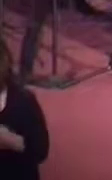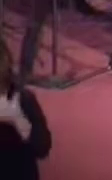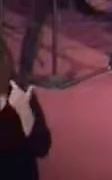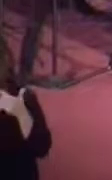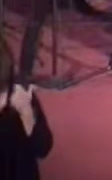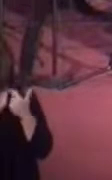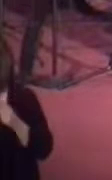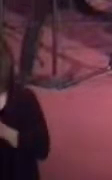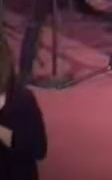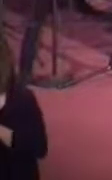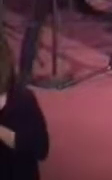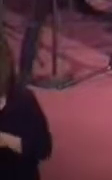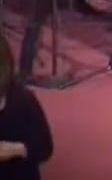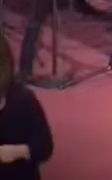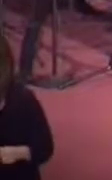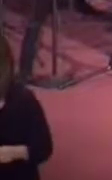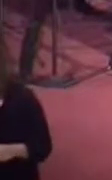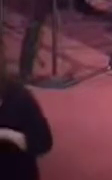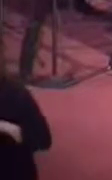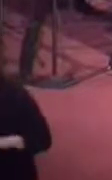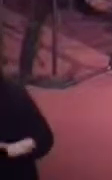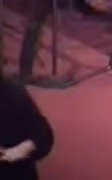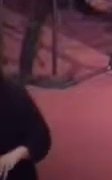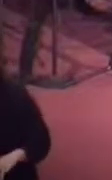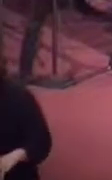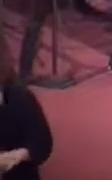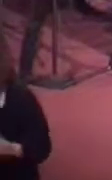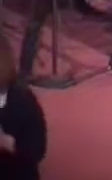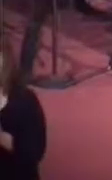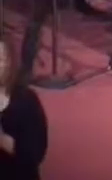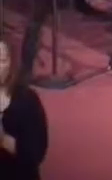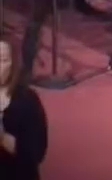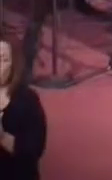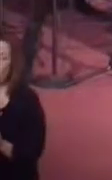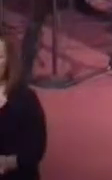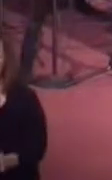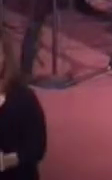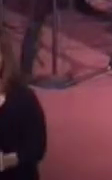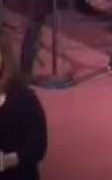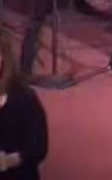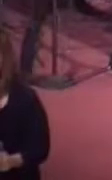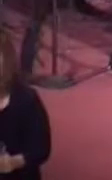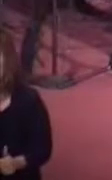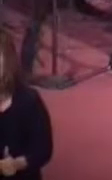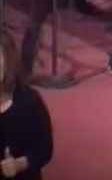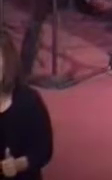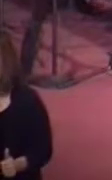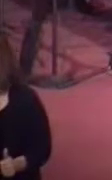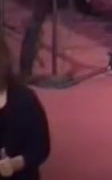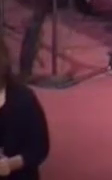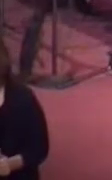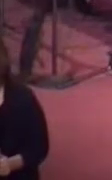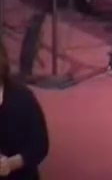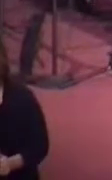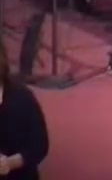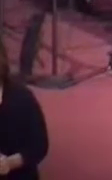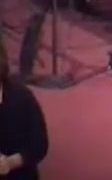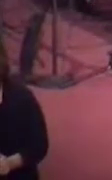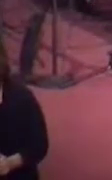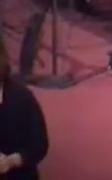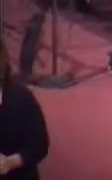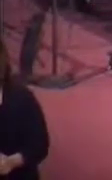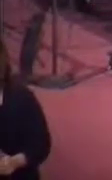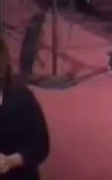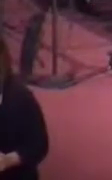matter. We're talking about women and children. And that's how ruthless and cruel the Medo-Persian Empire was. They would kill you and your